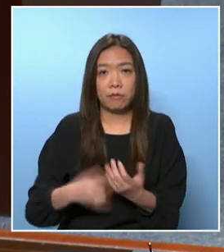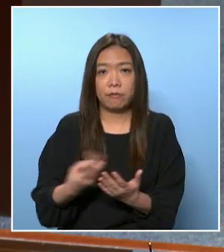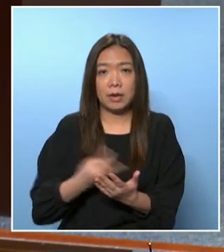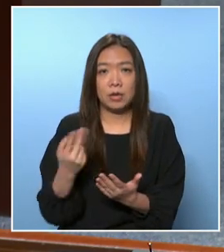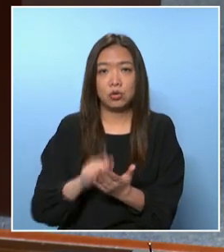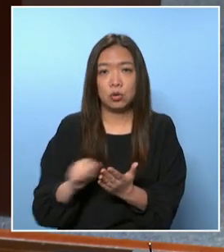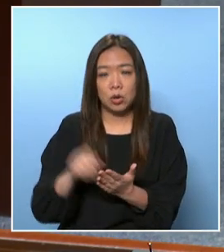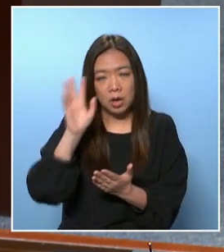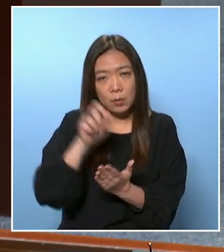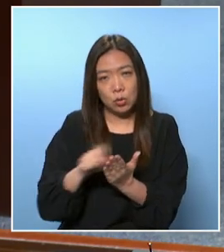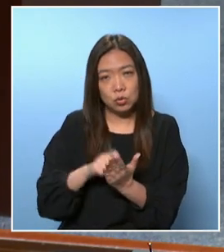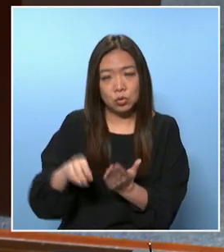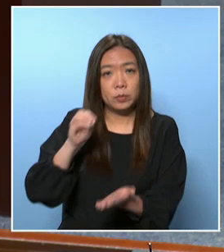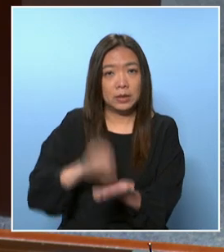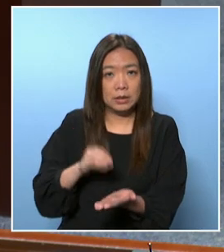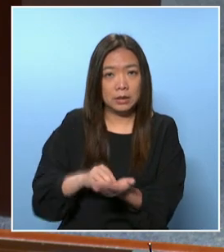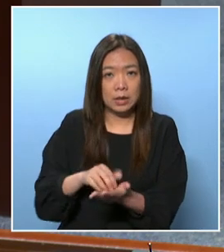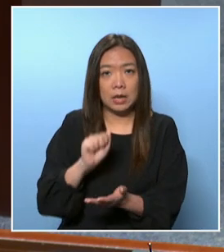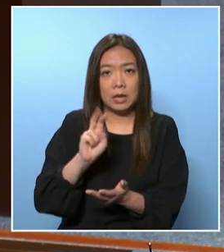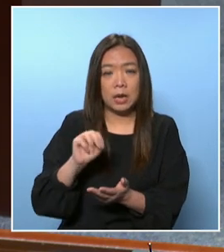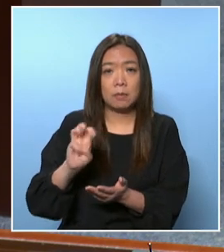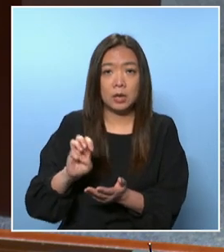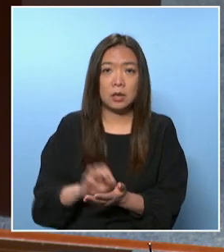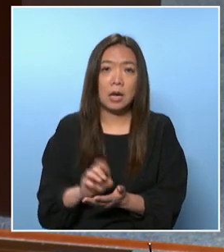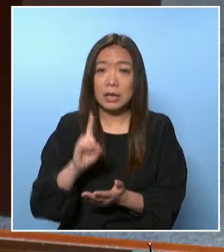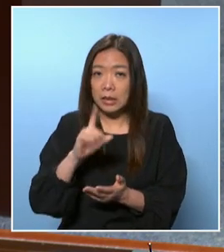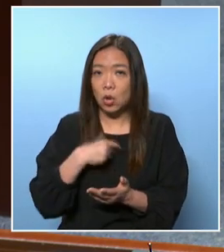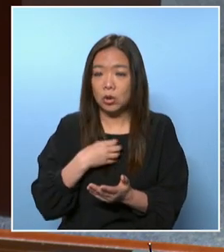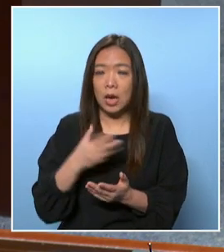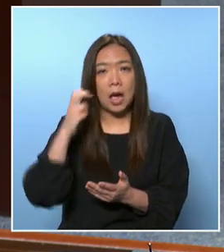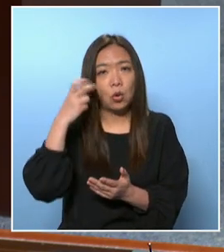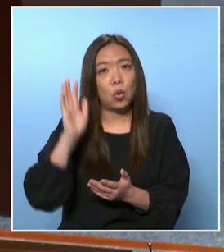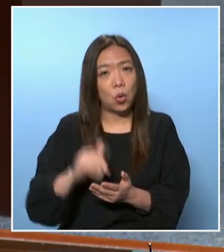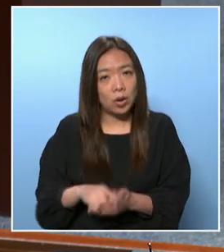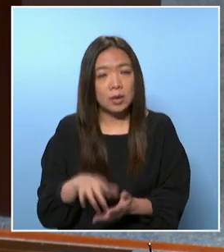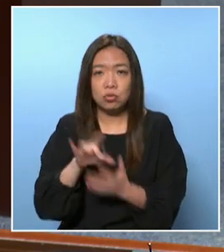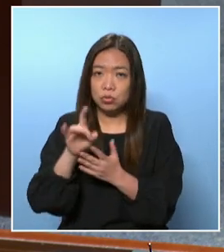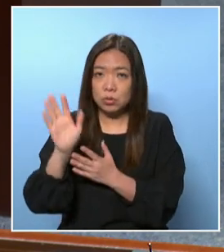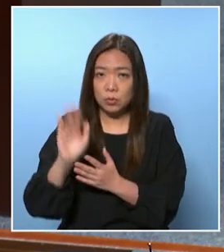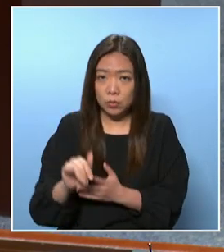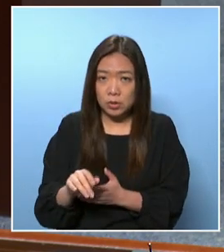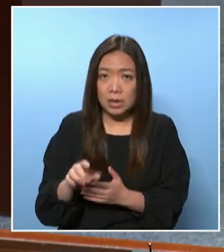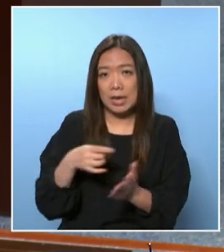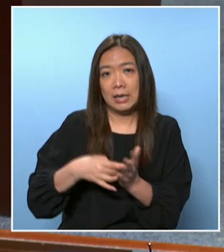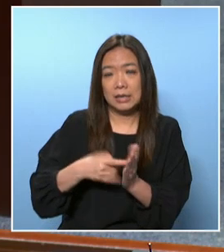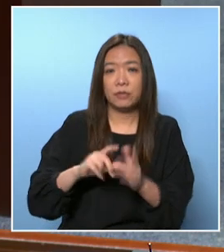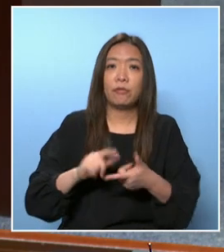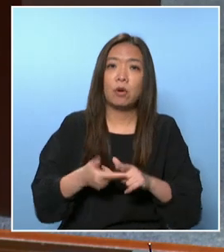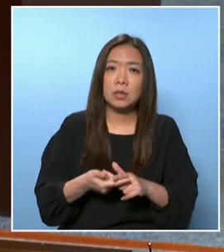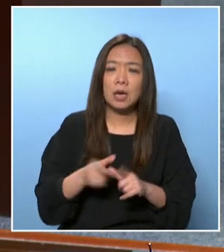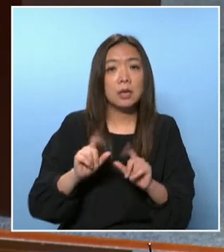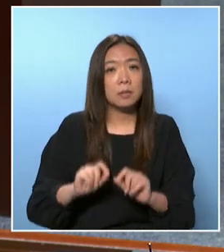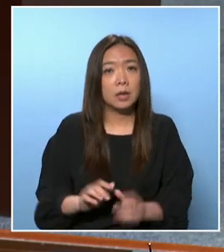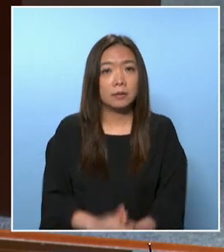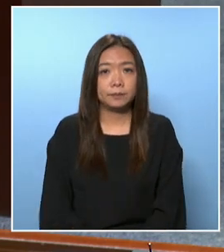recommendation. I hope that the AMD can be in written form, and people